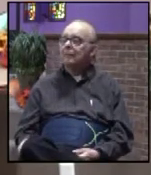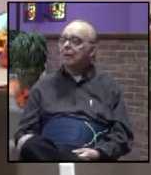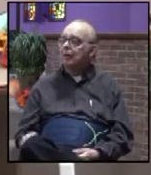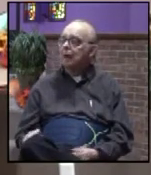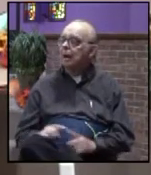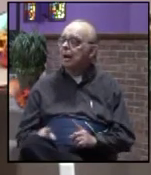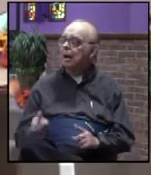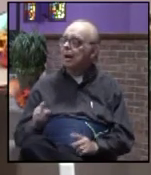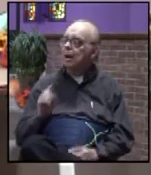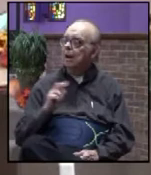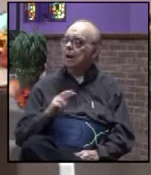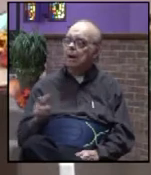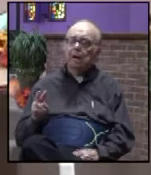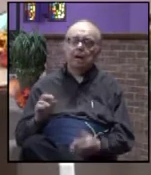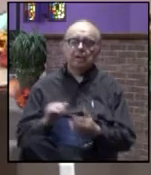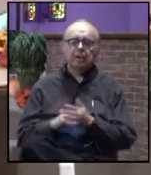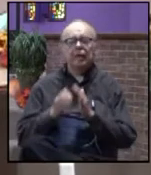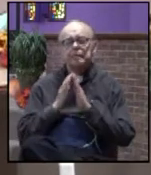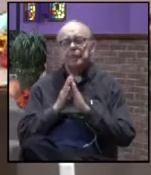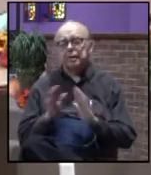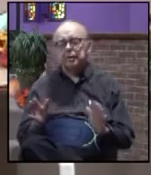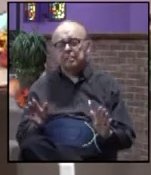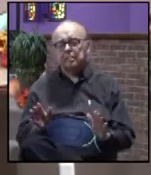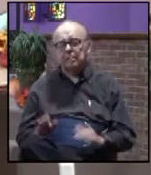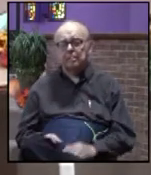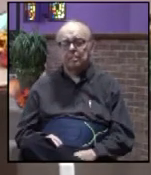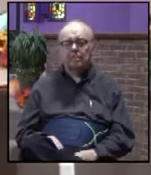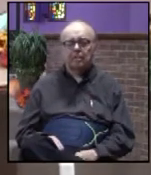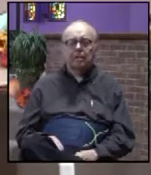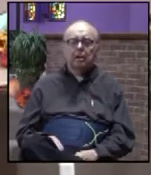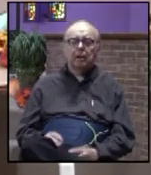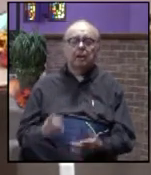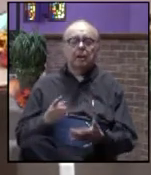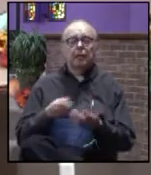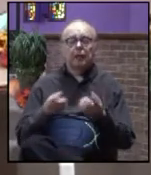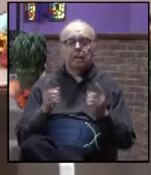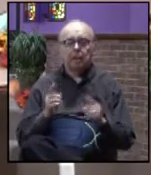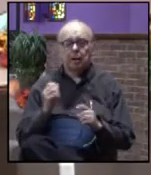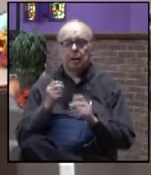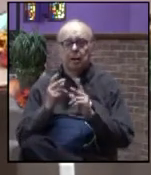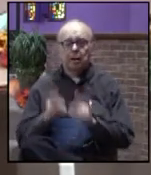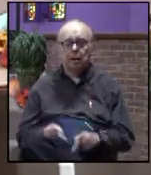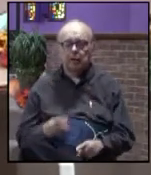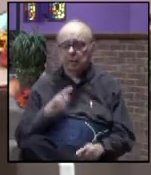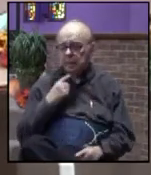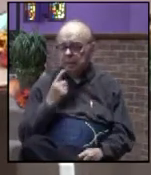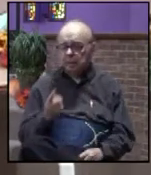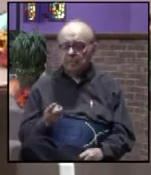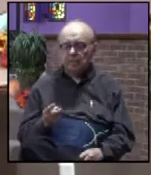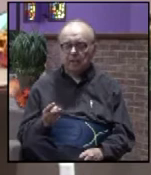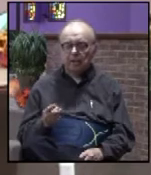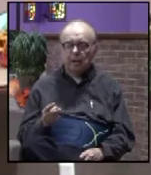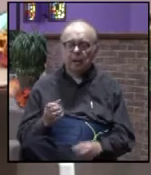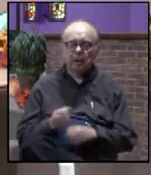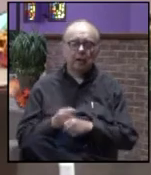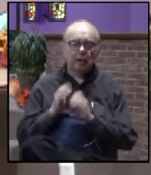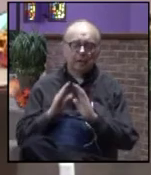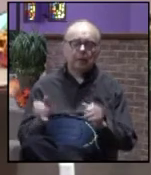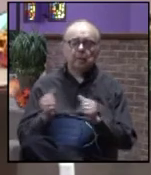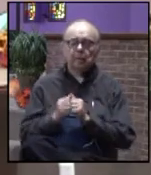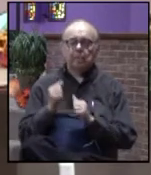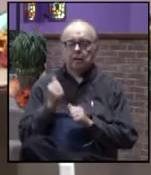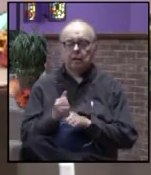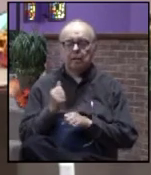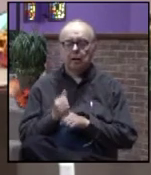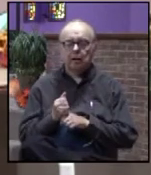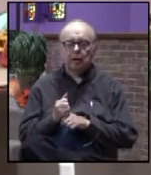But you're looking for that peace. And what happens is everybody tries to tell you, you've got to be at peace with yourself, peace